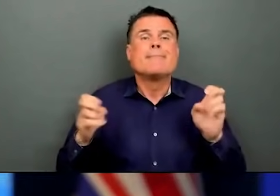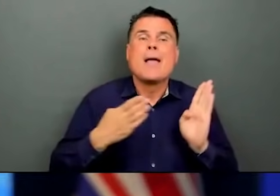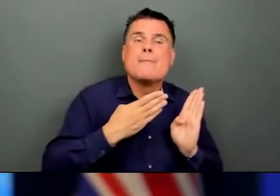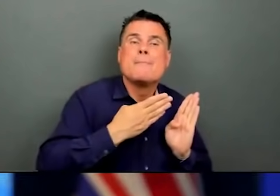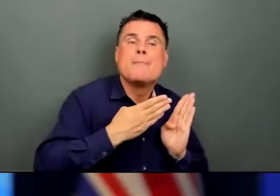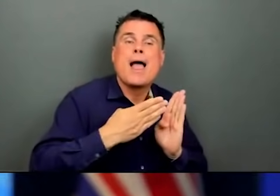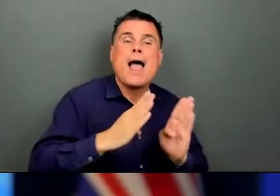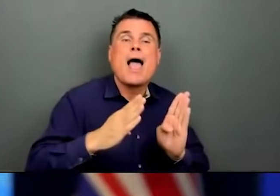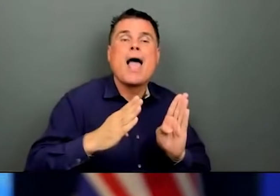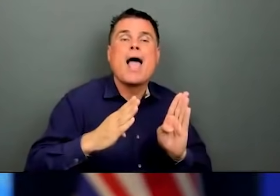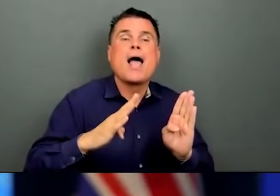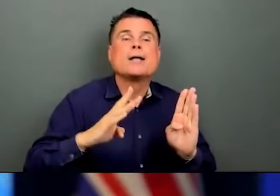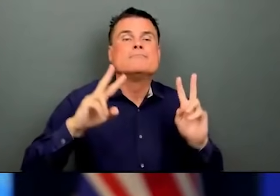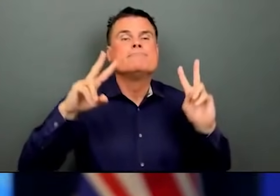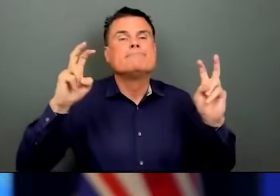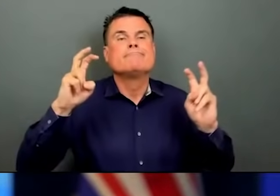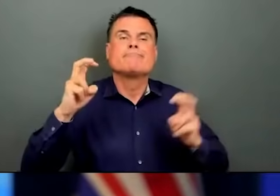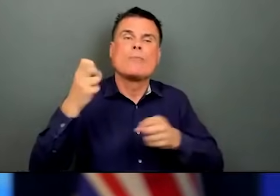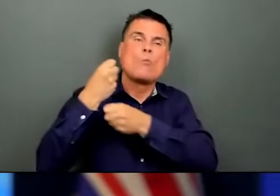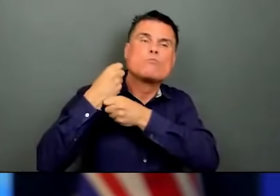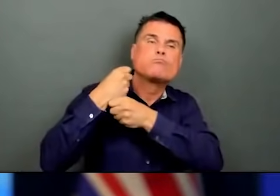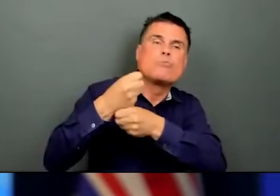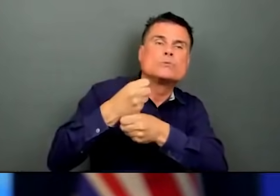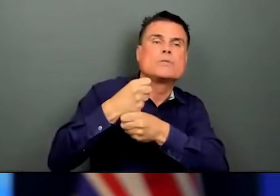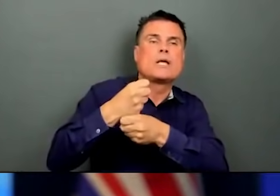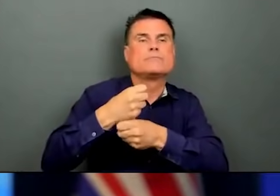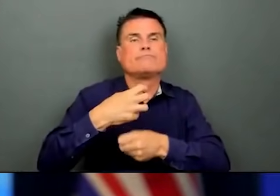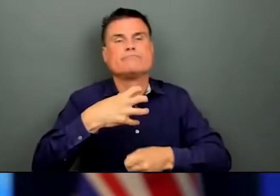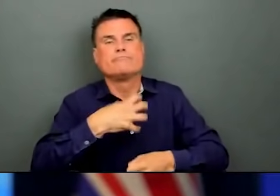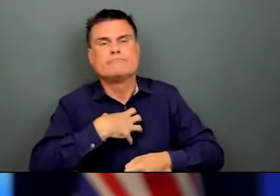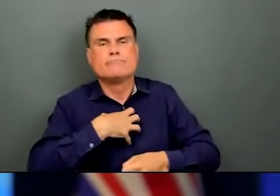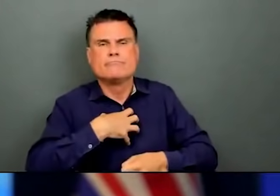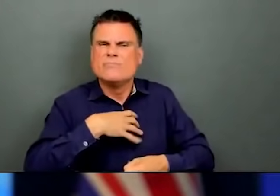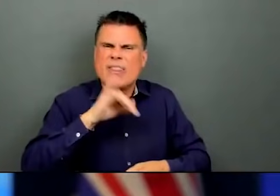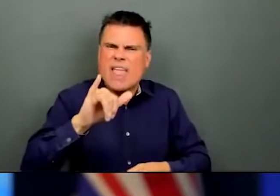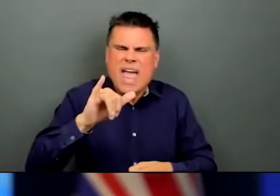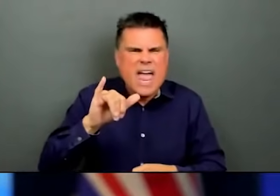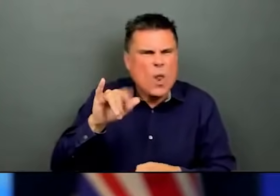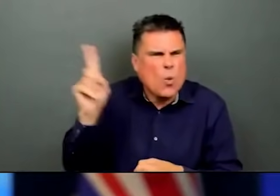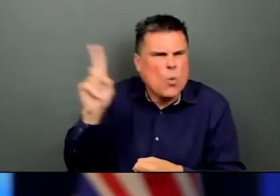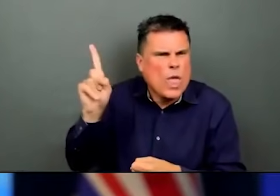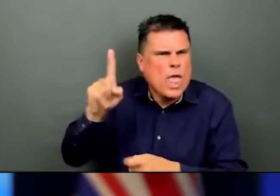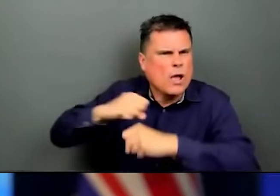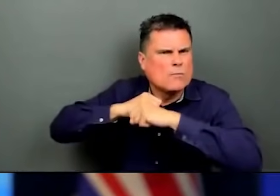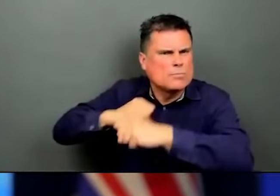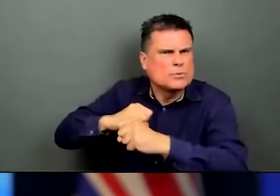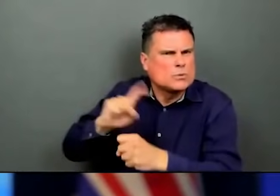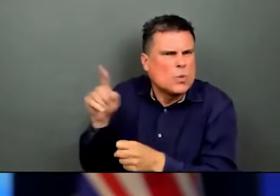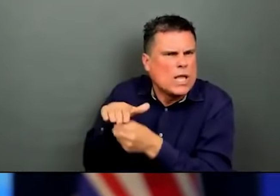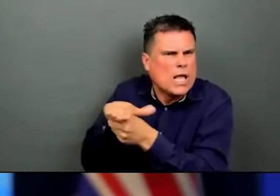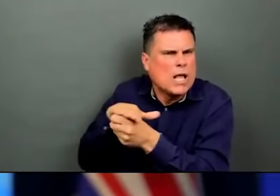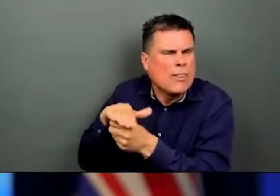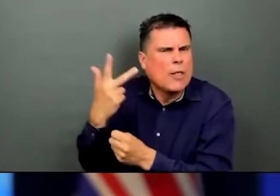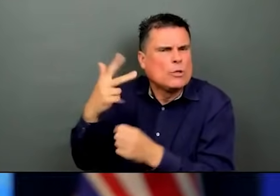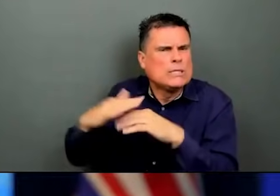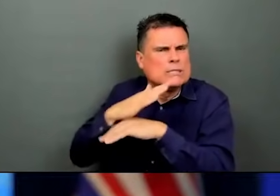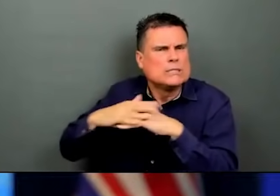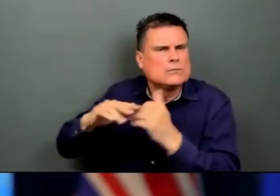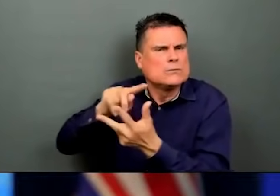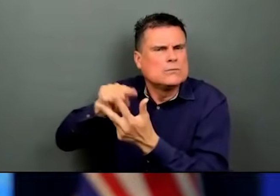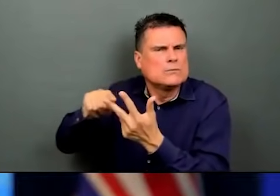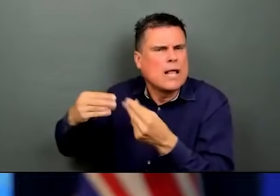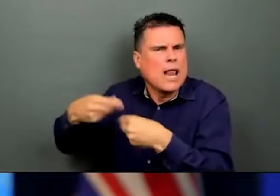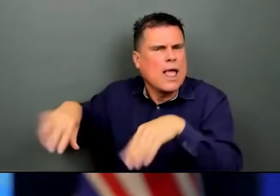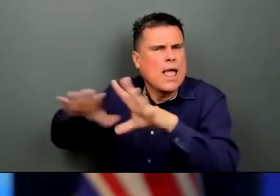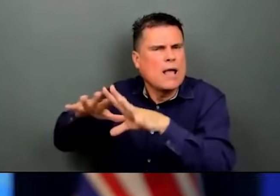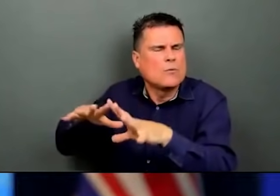have allowed the title holders on their lands, and I'm wondering what your decision means today for the rest of the province, where Indigenous nations wish